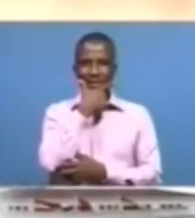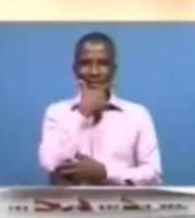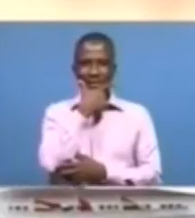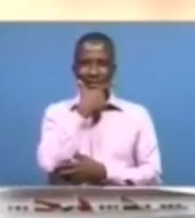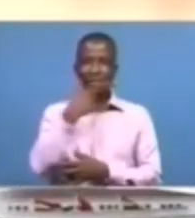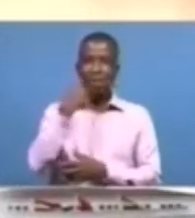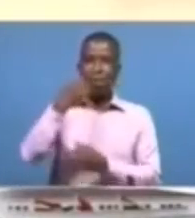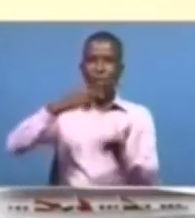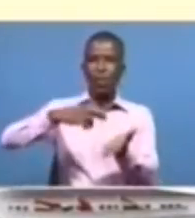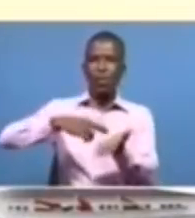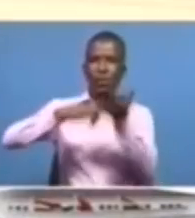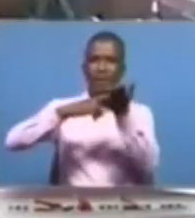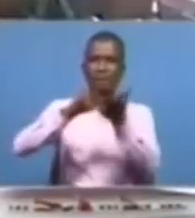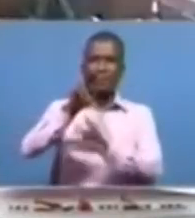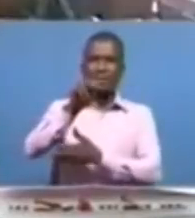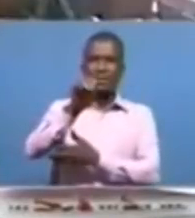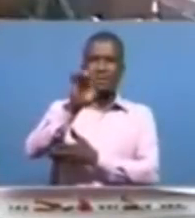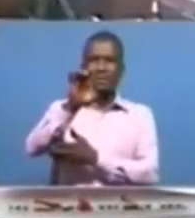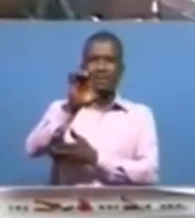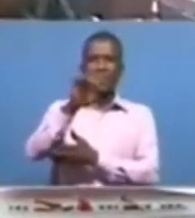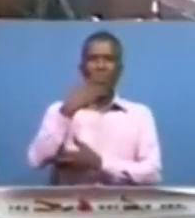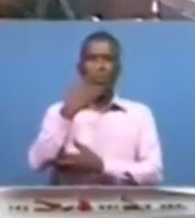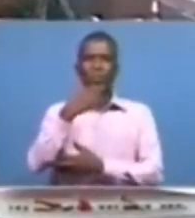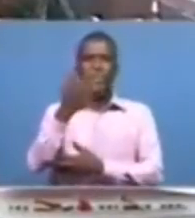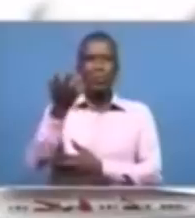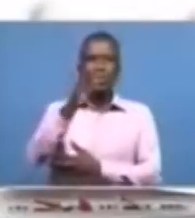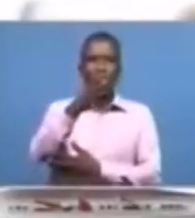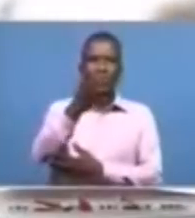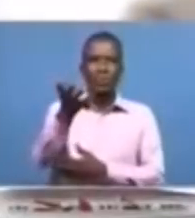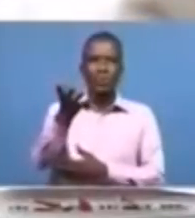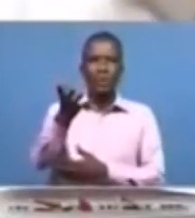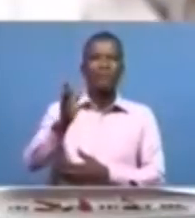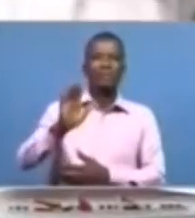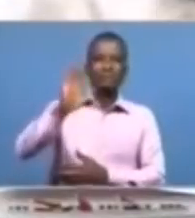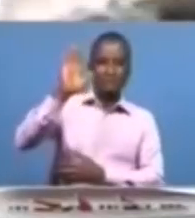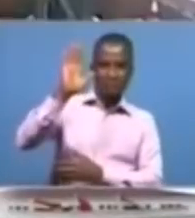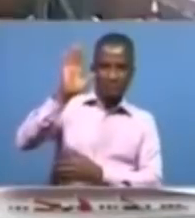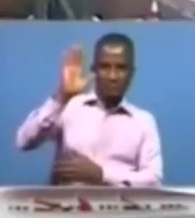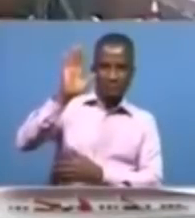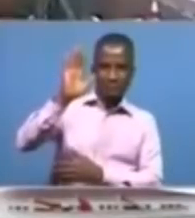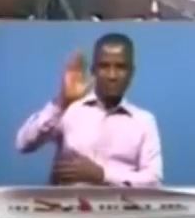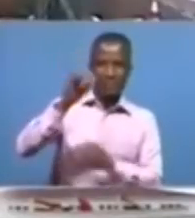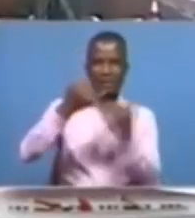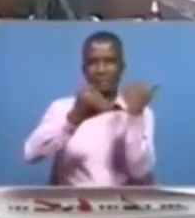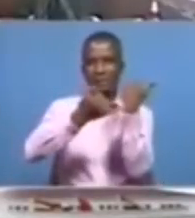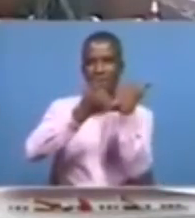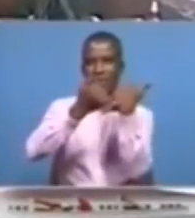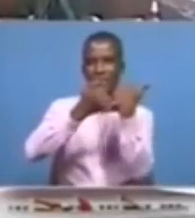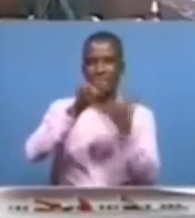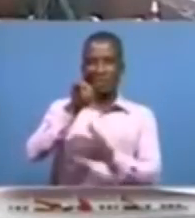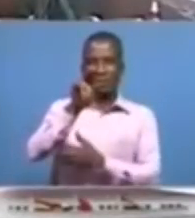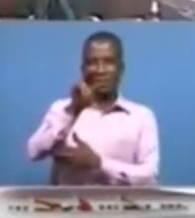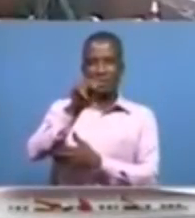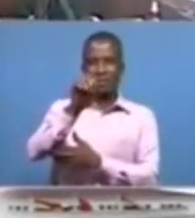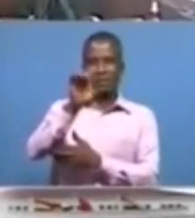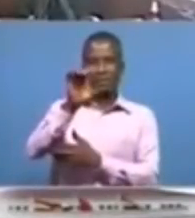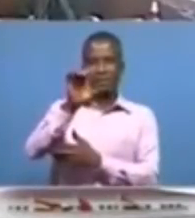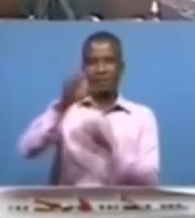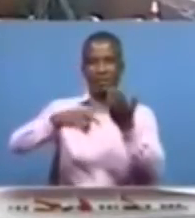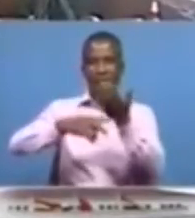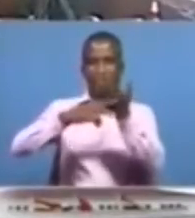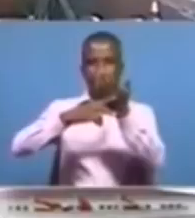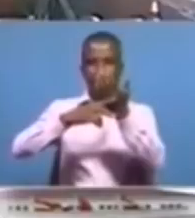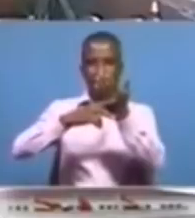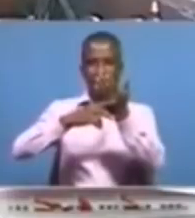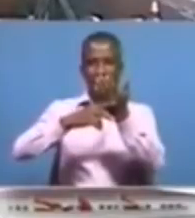Please, who's representing the petitioner? Please, my lords, Nana Opoku Ajumai is representing